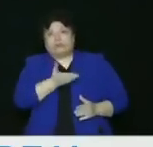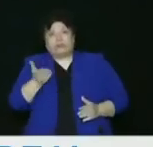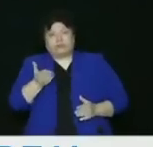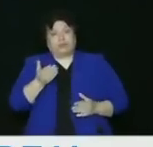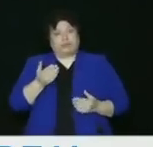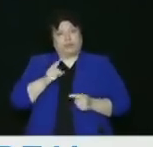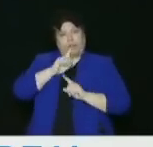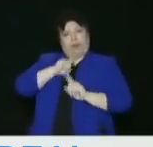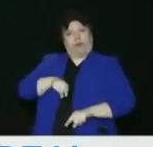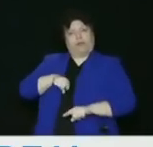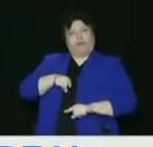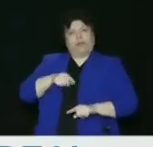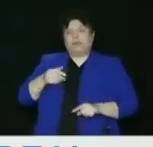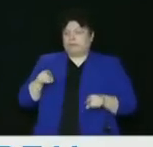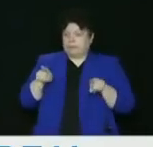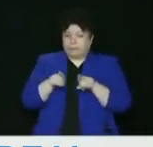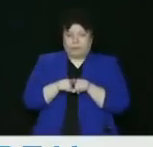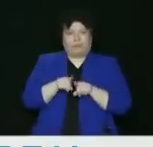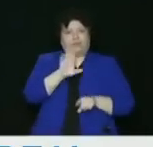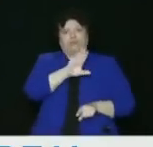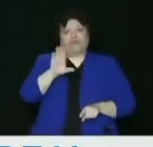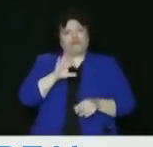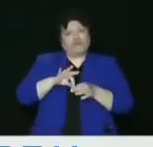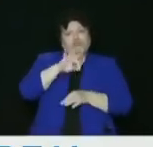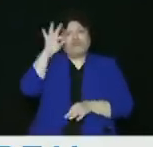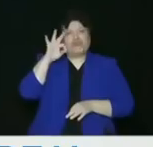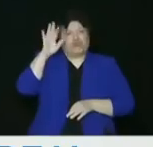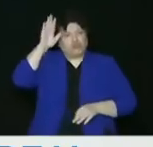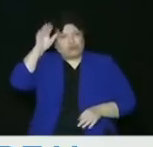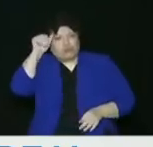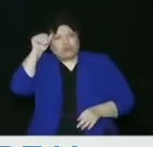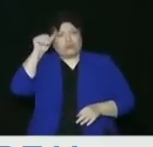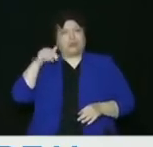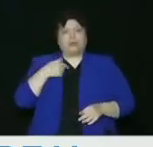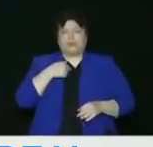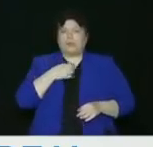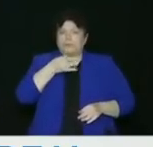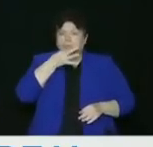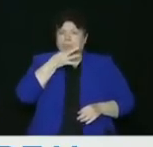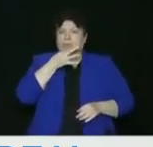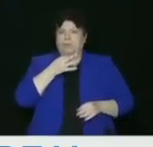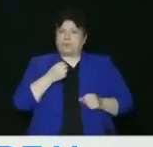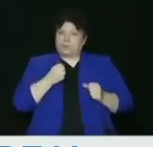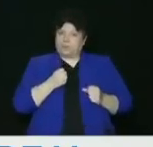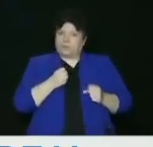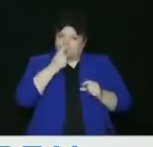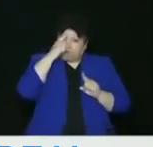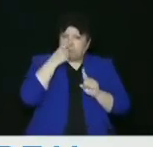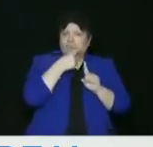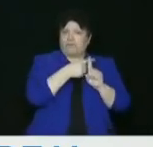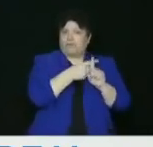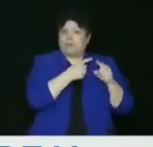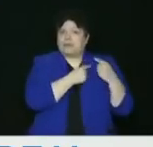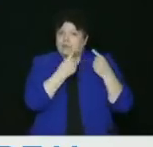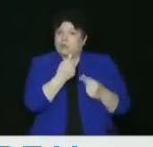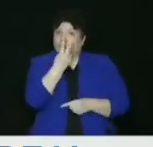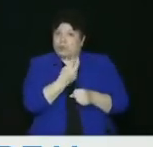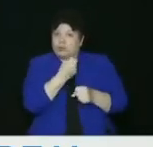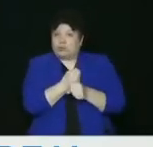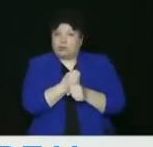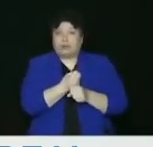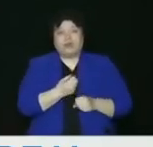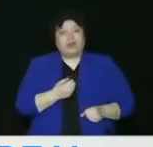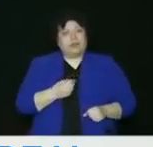these challenges with the same resolve and resilience they've demonstrated over the last 2 years. Even in